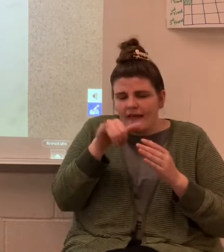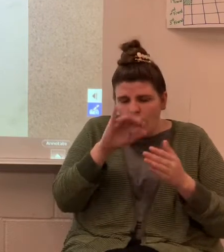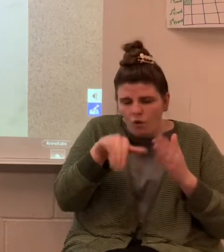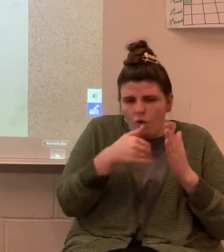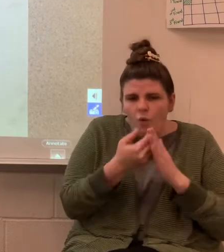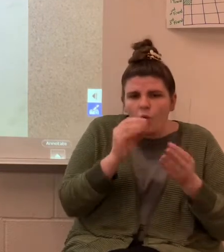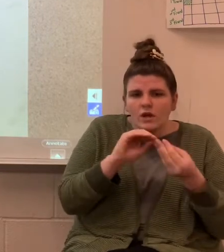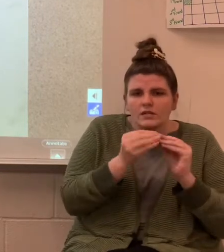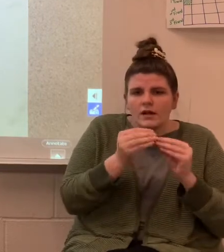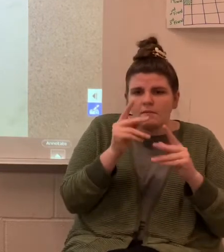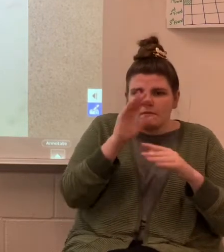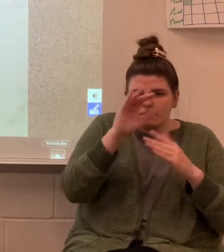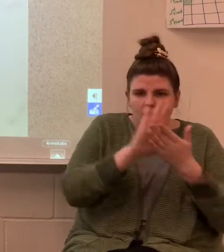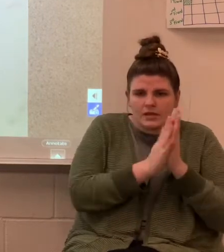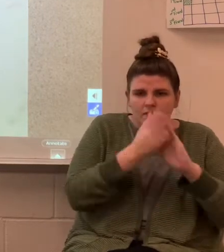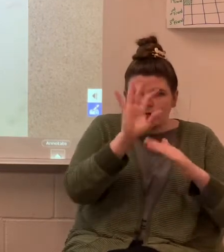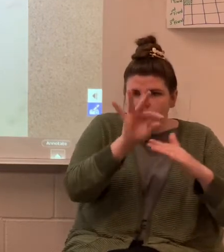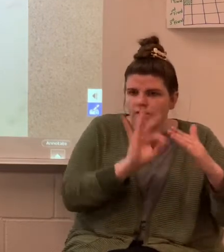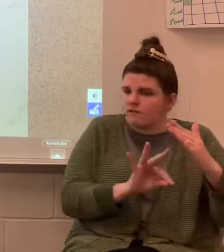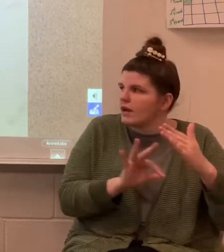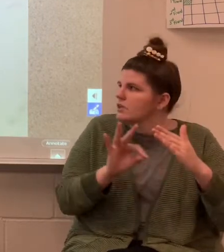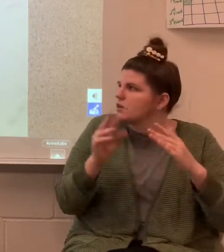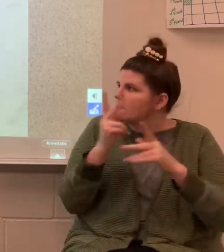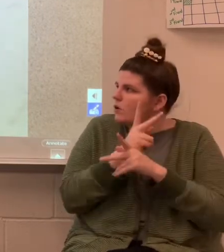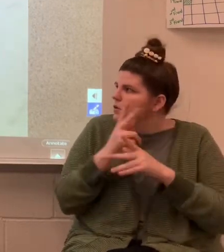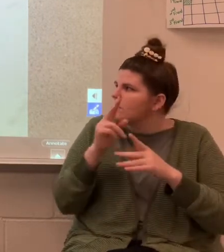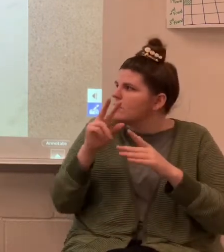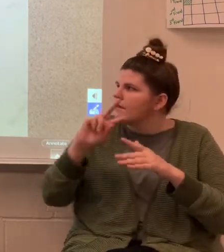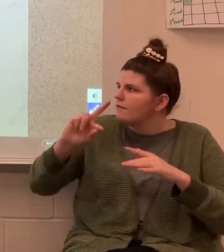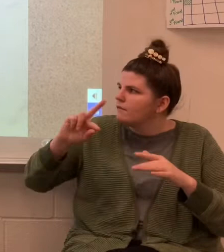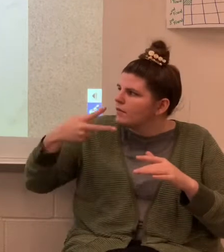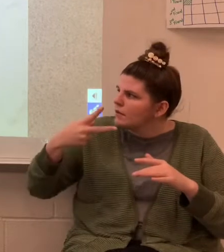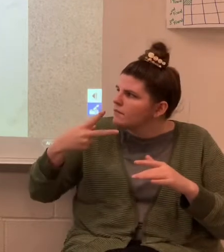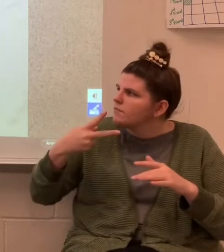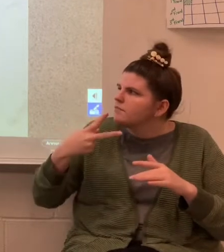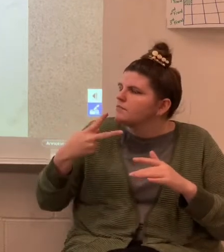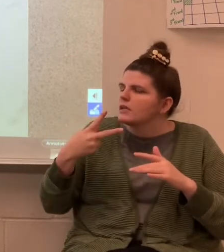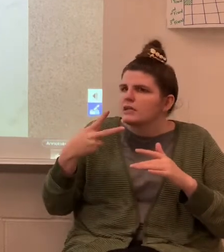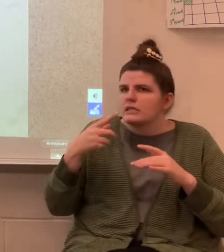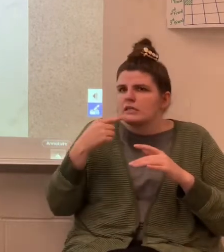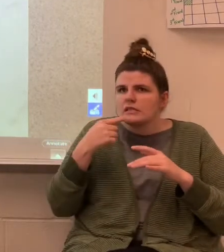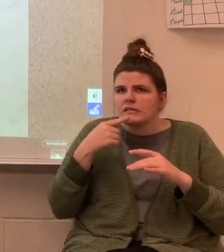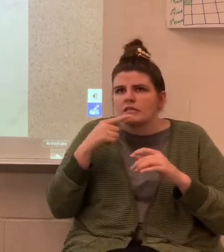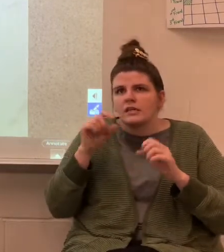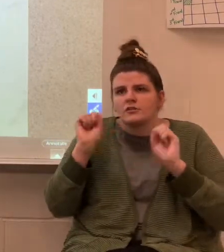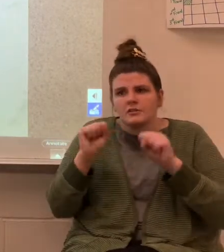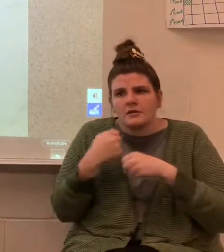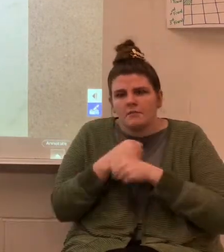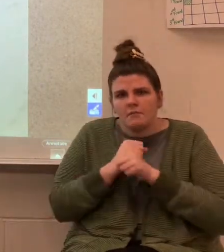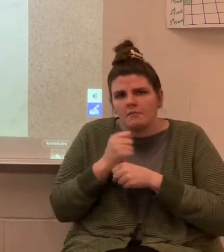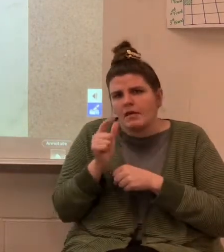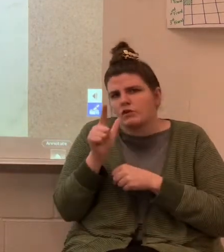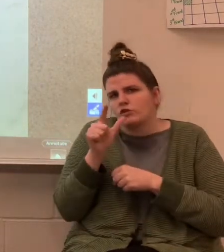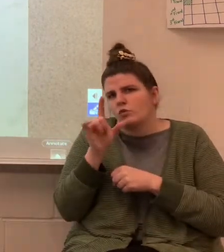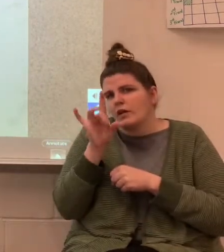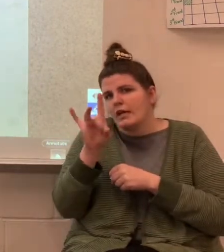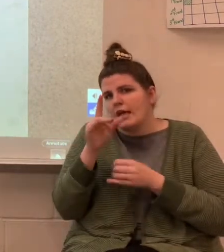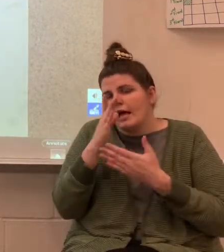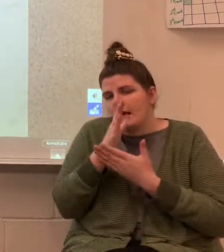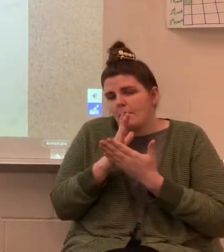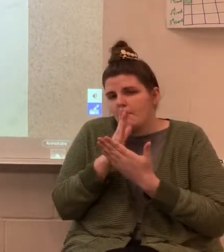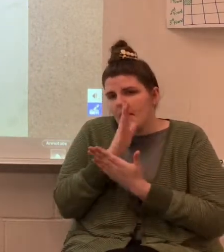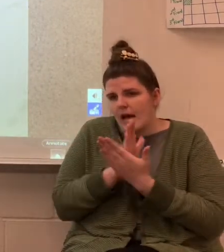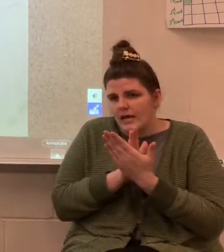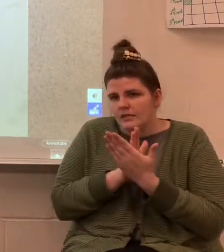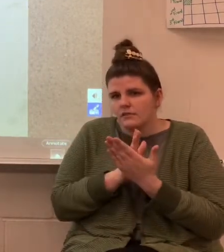is 28/1. And does that make sense? Yes. To say that she can make 28 pies makes a lot more sense than saying she